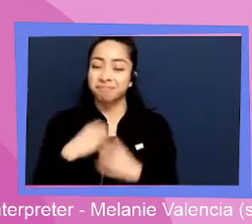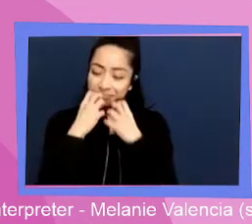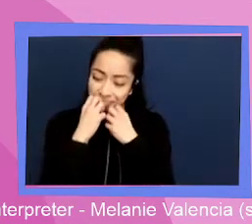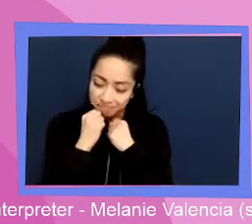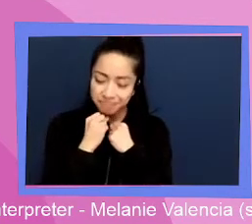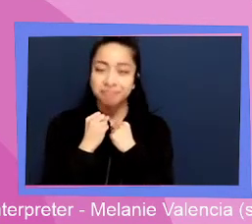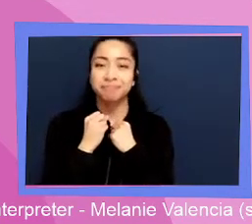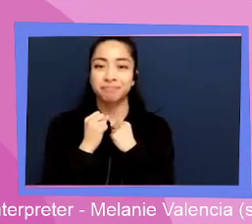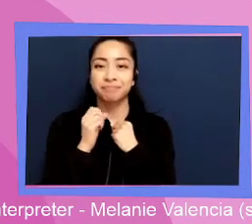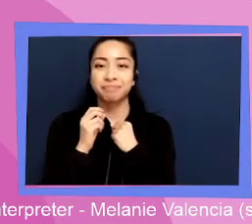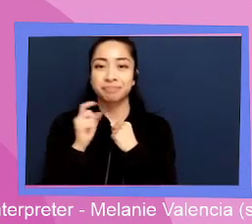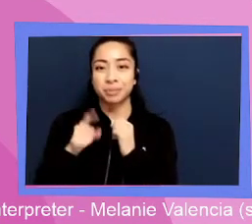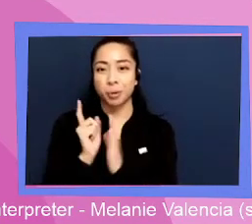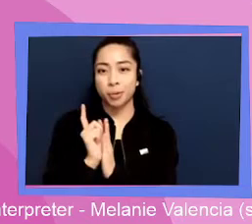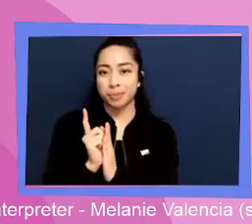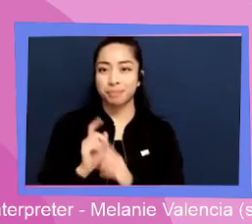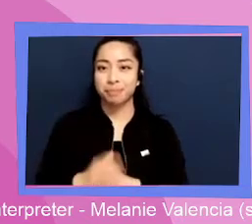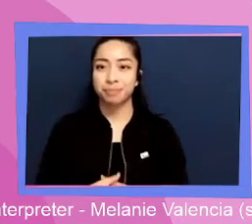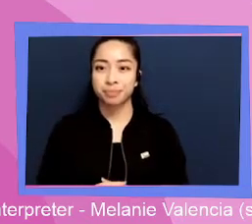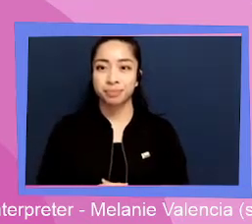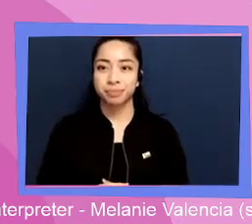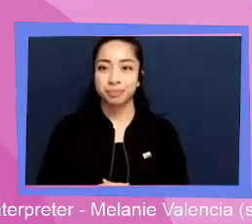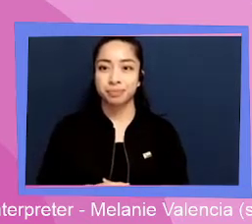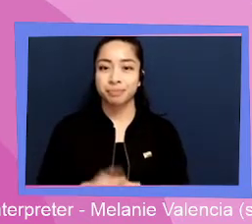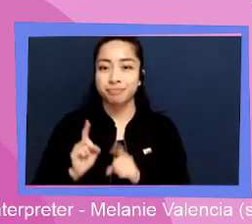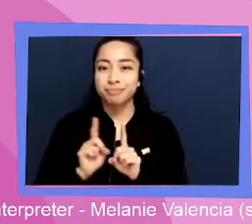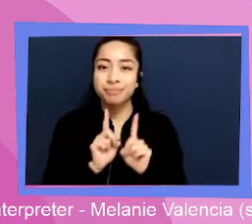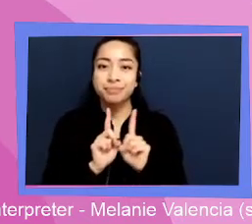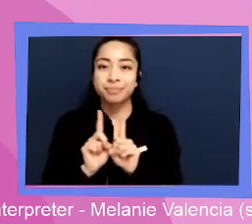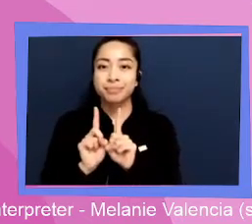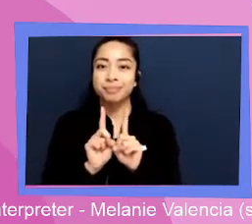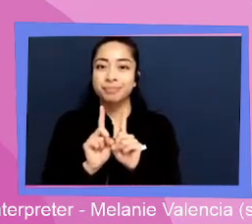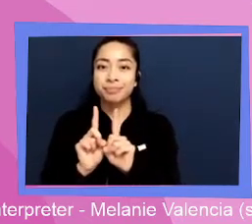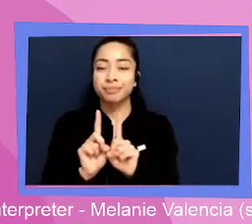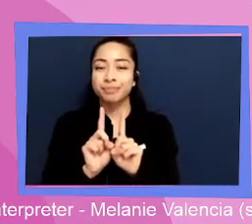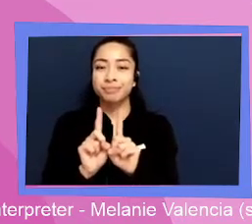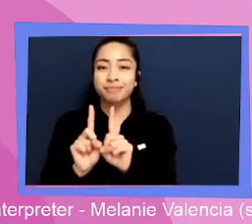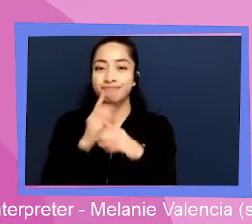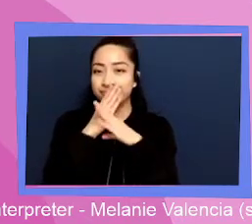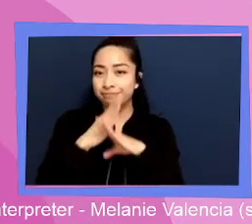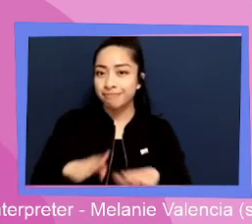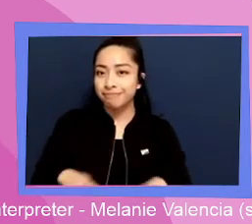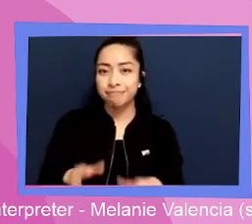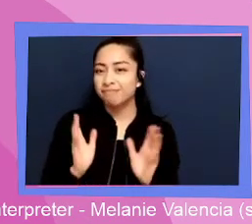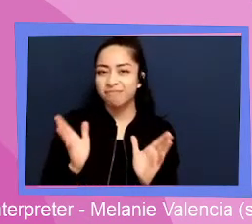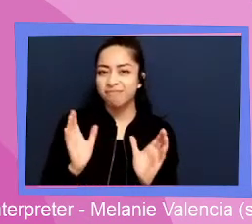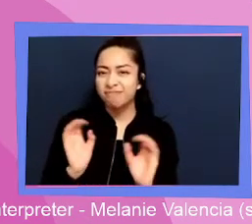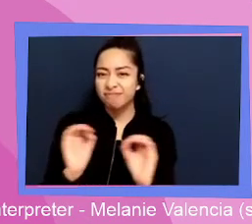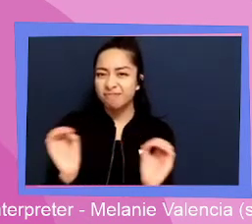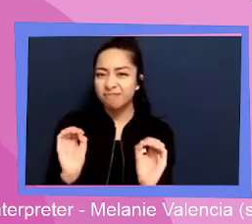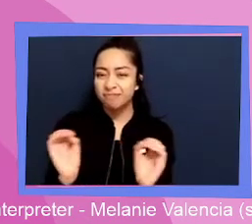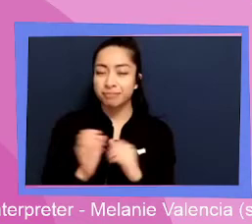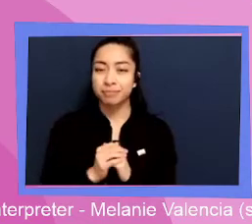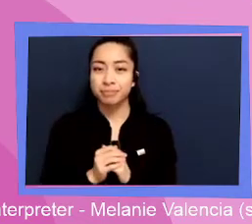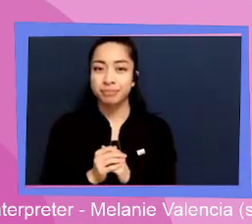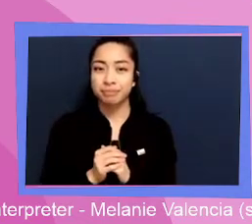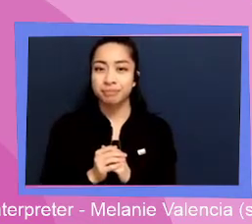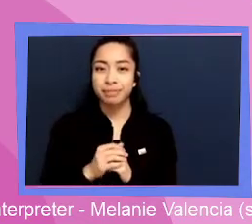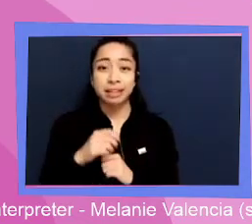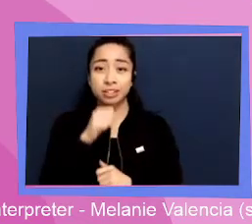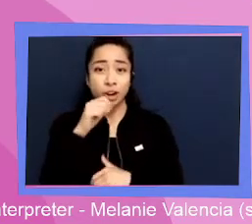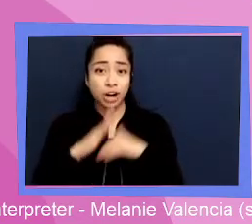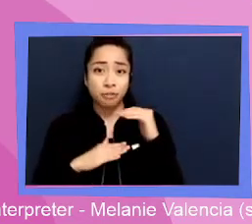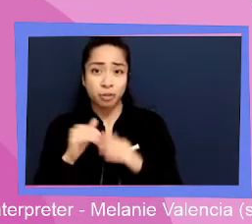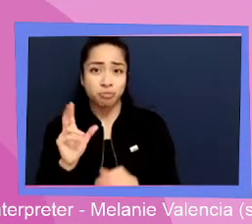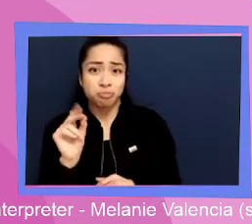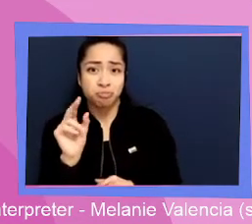speak. They walked the final blocks to their building in silence, and it was the furthest thing from uncomfortable as Jamie's thumb